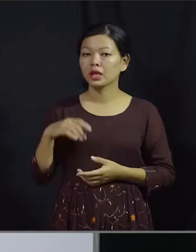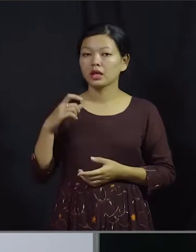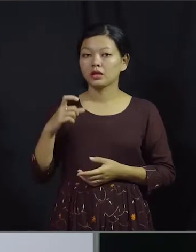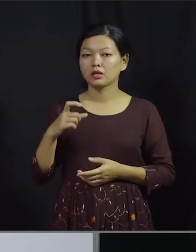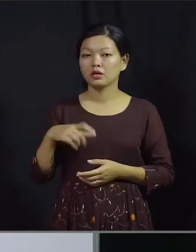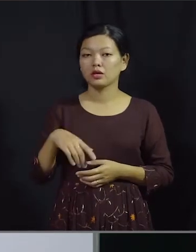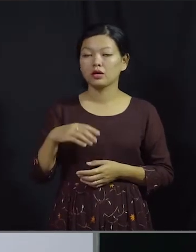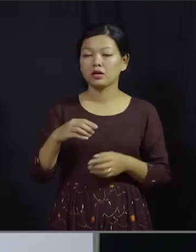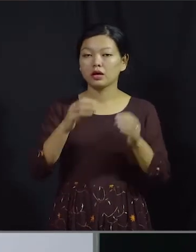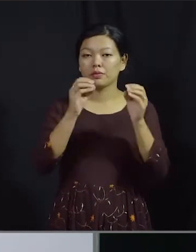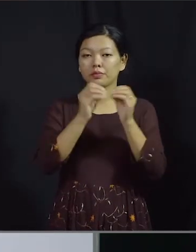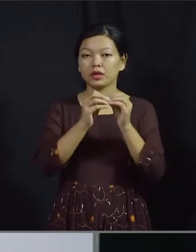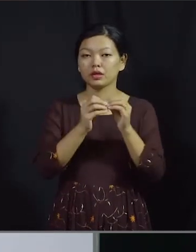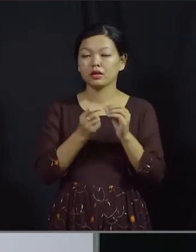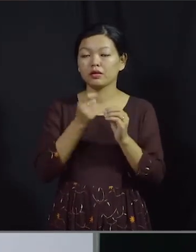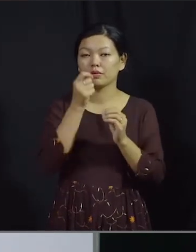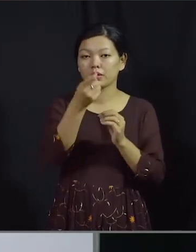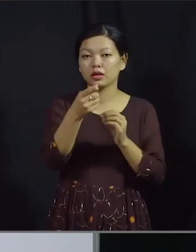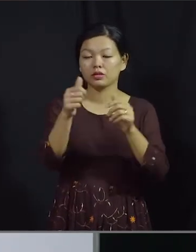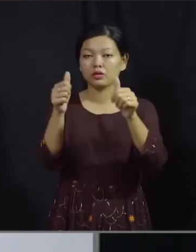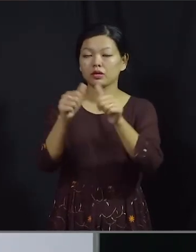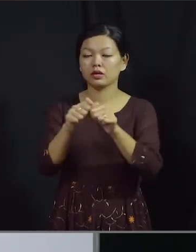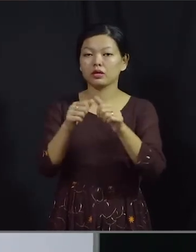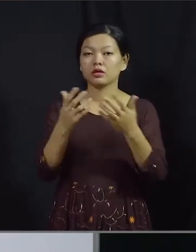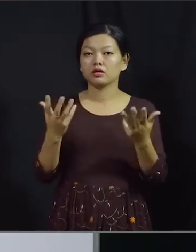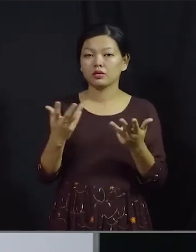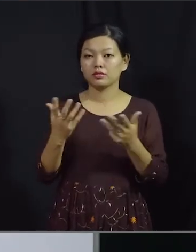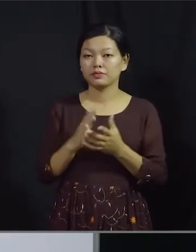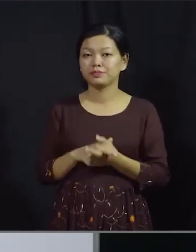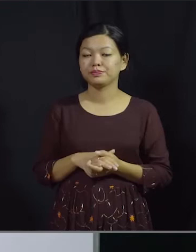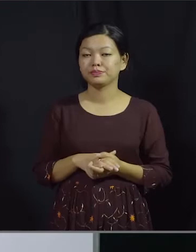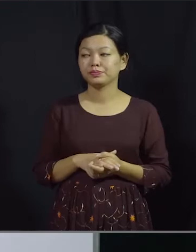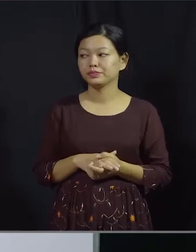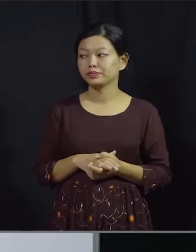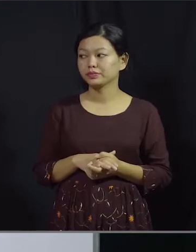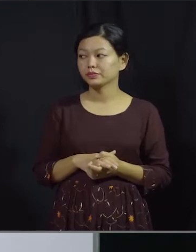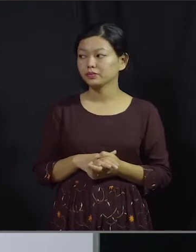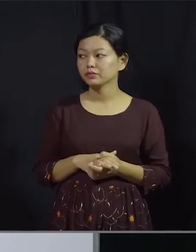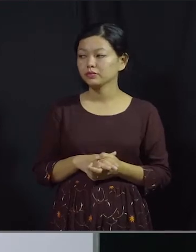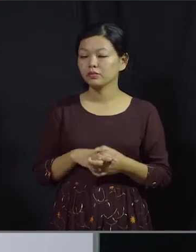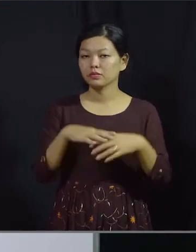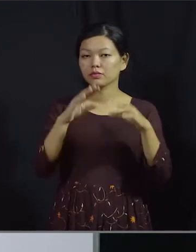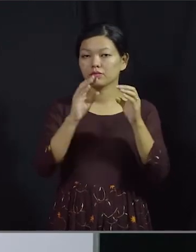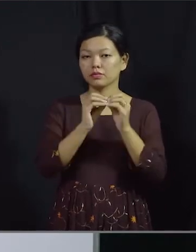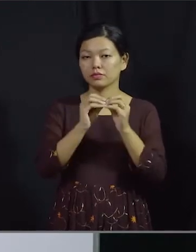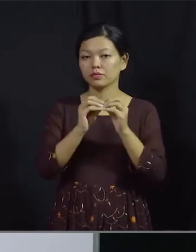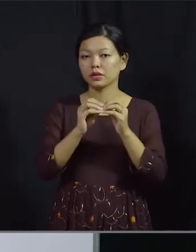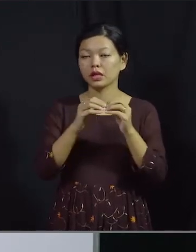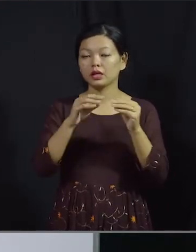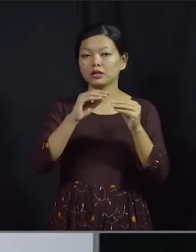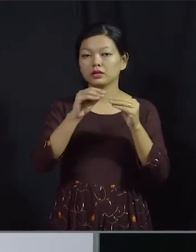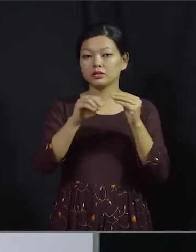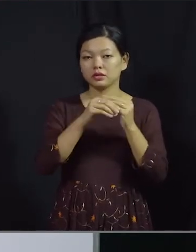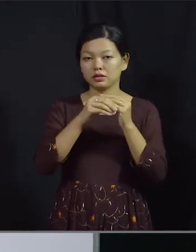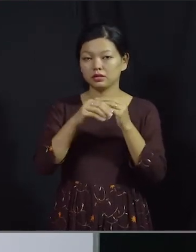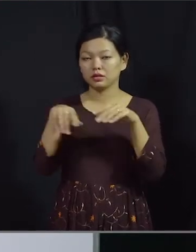compensation payable by B to A by gaining partner to sacrificing partner, in other words.